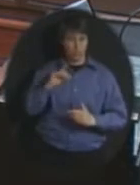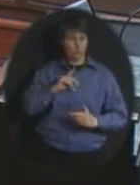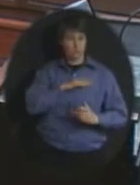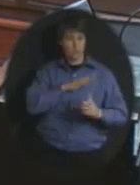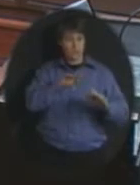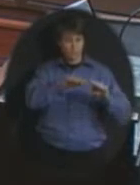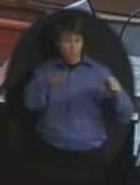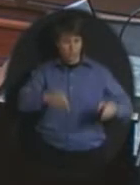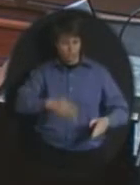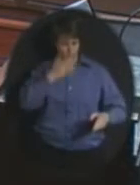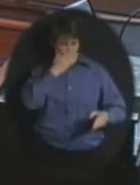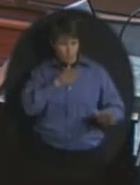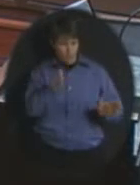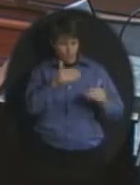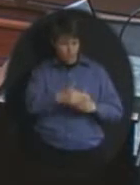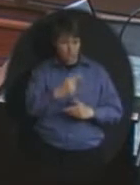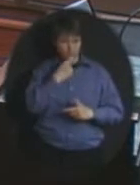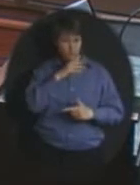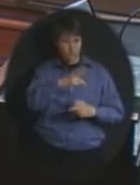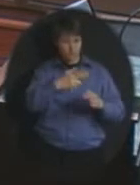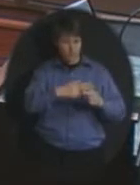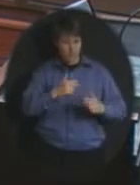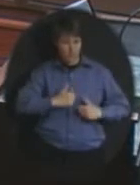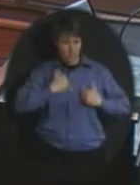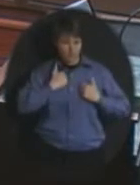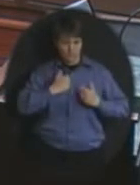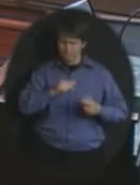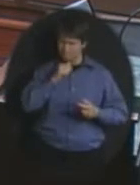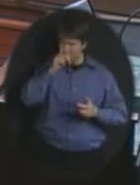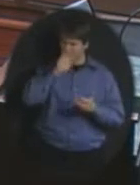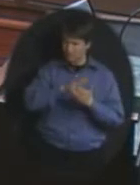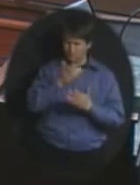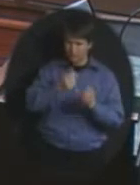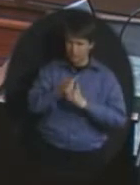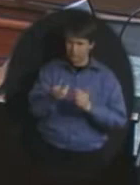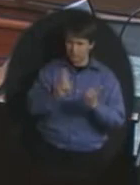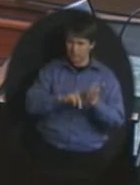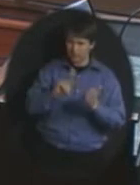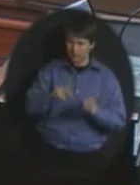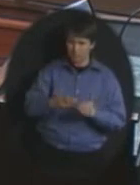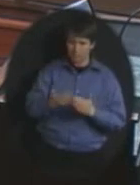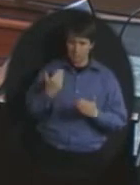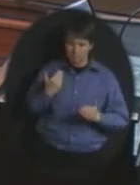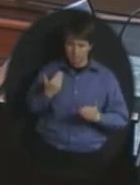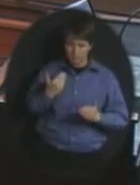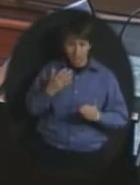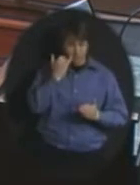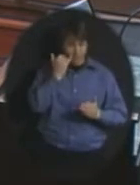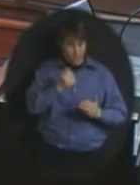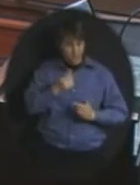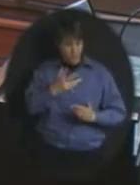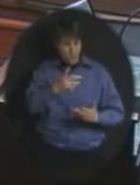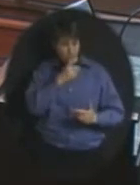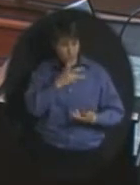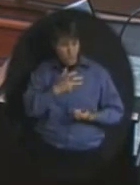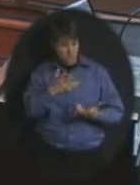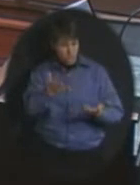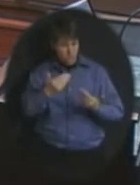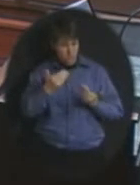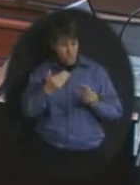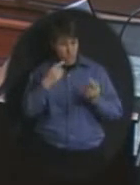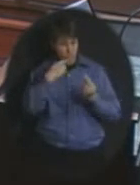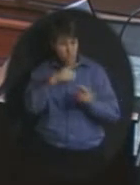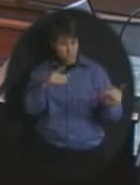front of the room and state your name and address. I don't believe anyone has signed up in advance. If there's anyone wishing to make a public